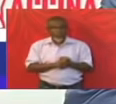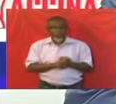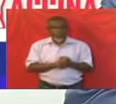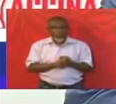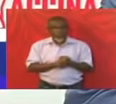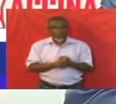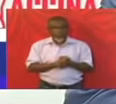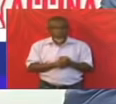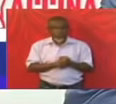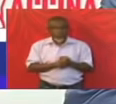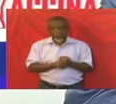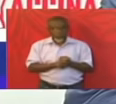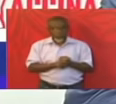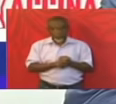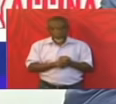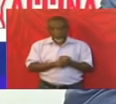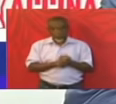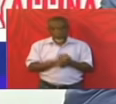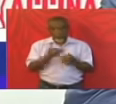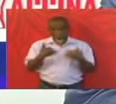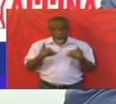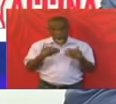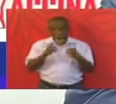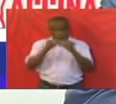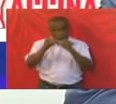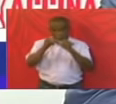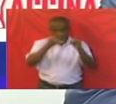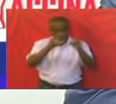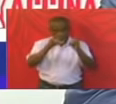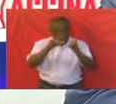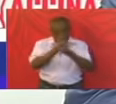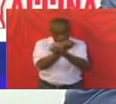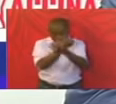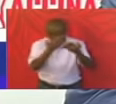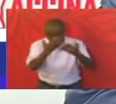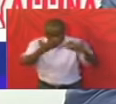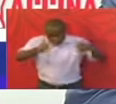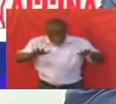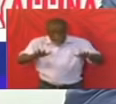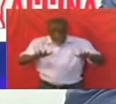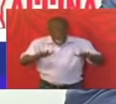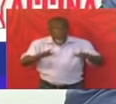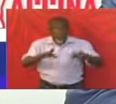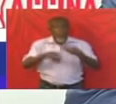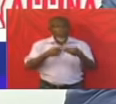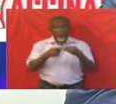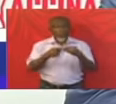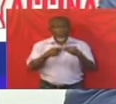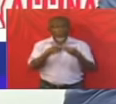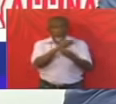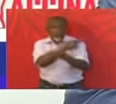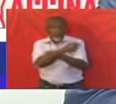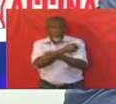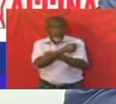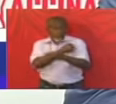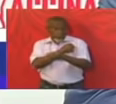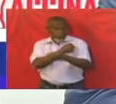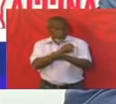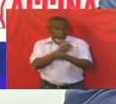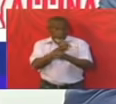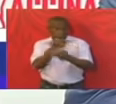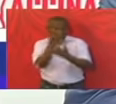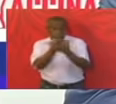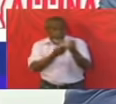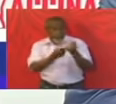actually put statistics into the public domain before regarding the hospitalization of both vaccinated